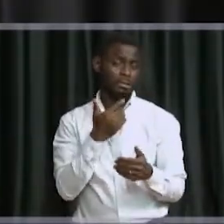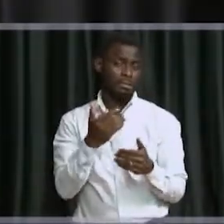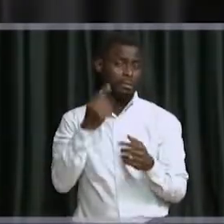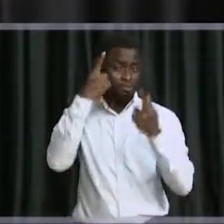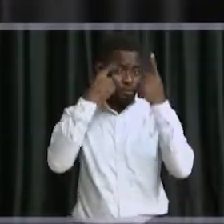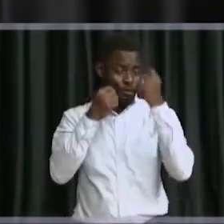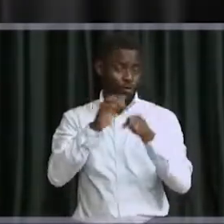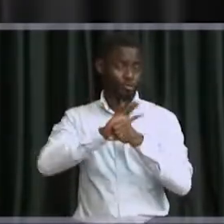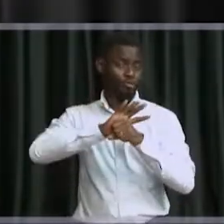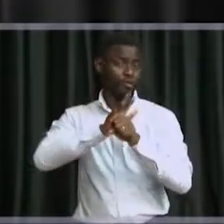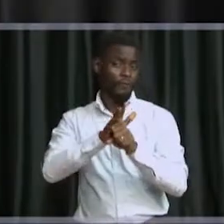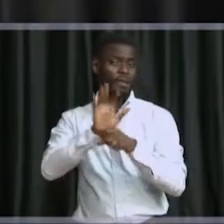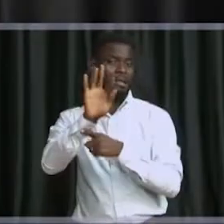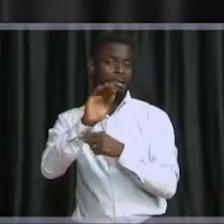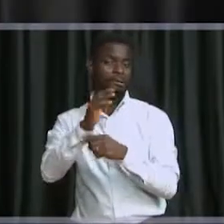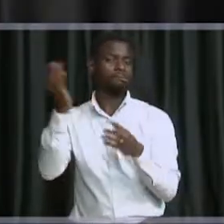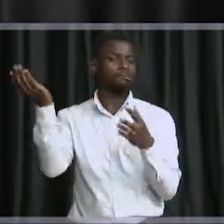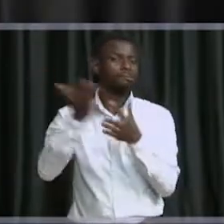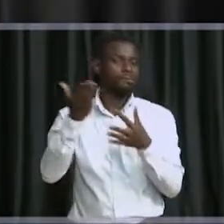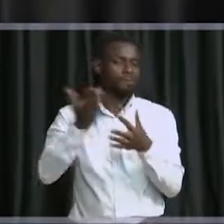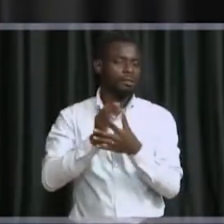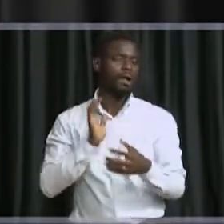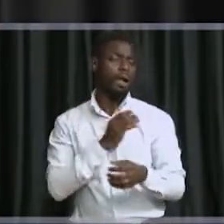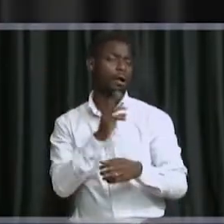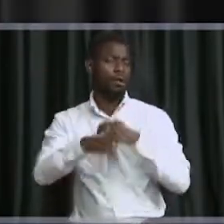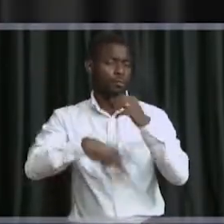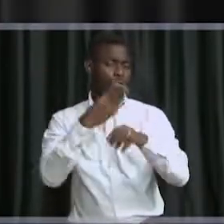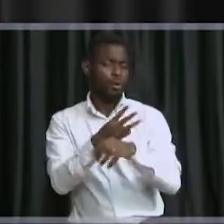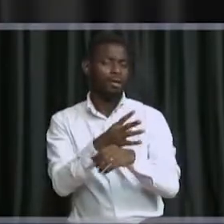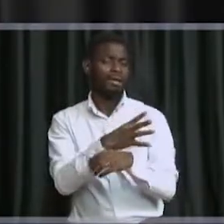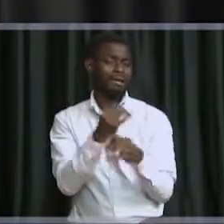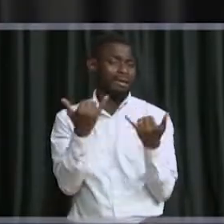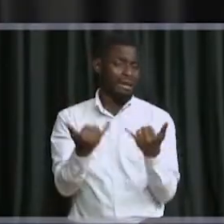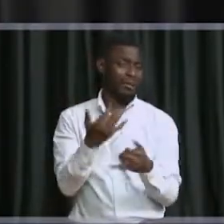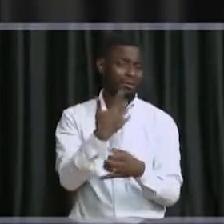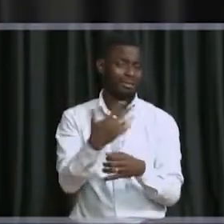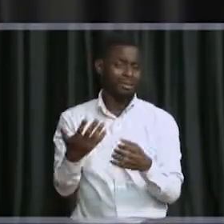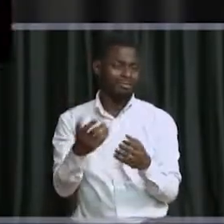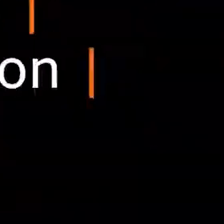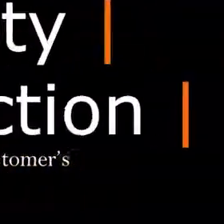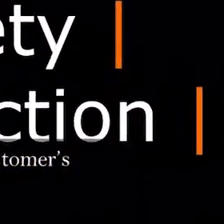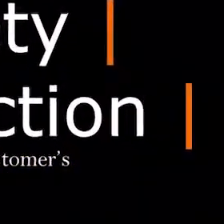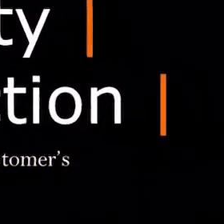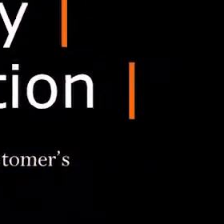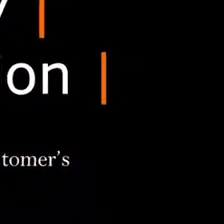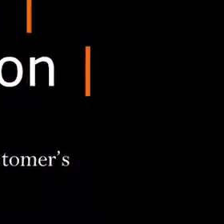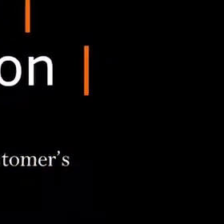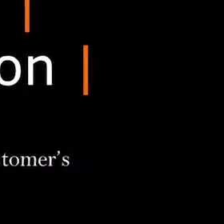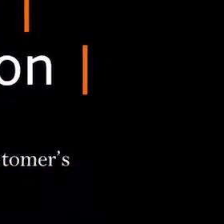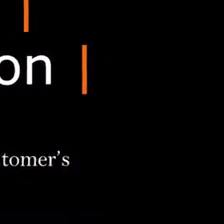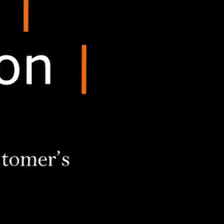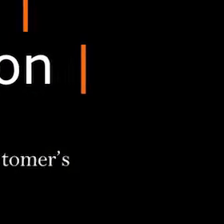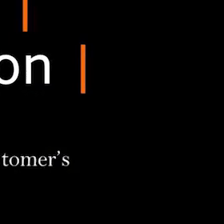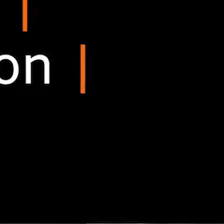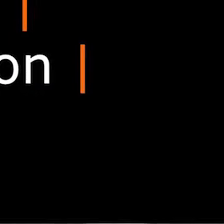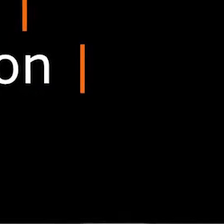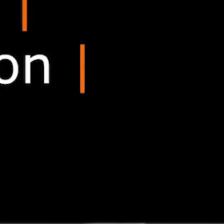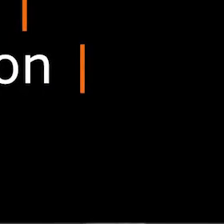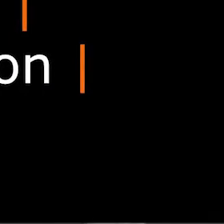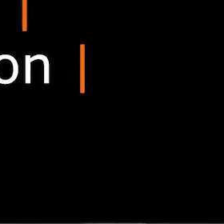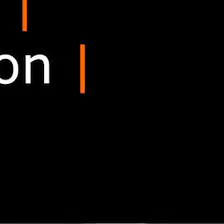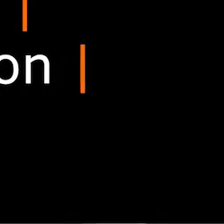-19 agosu yenwiyasi nanye ma asis senfi senene tiye kaneno simbise atosunumu